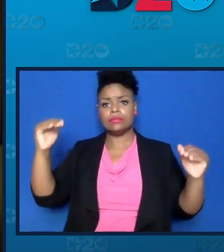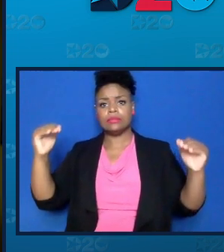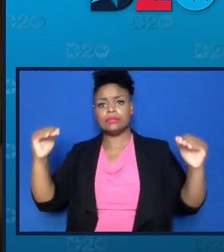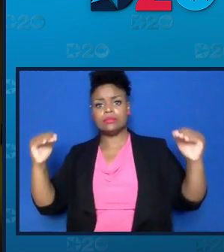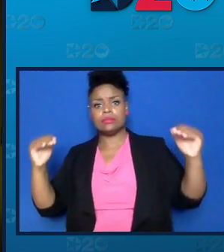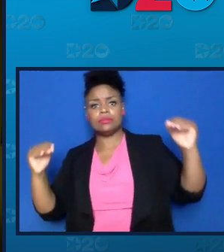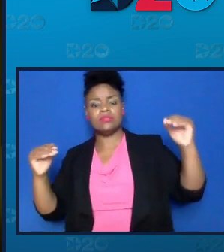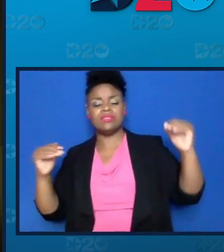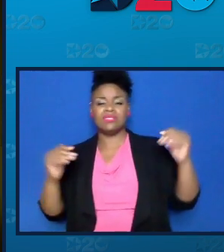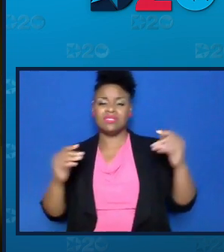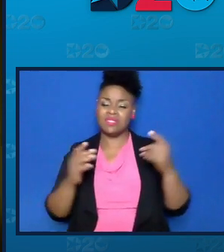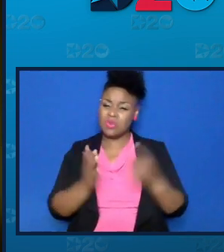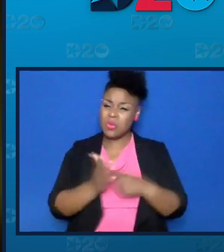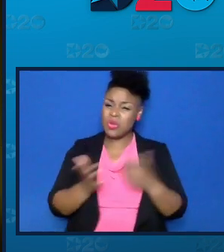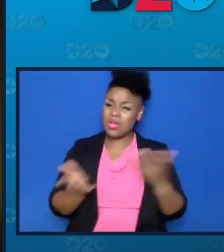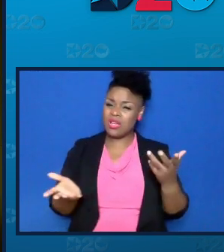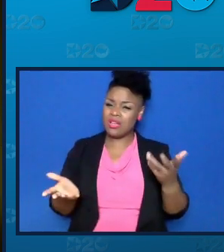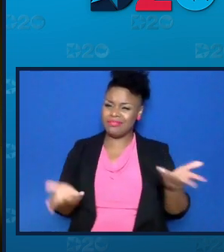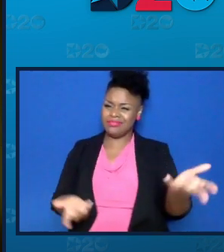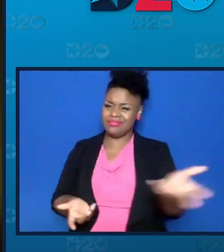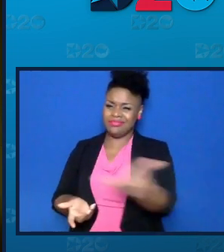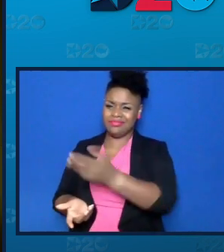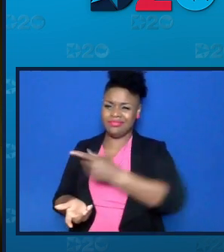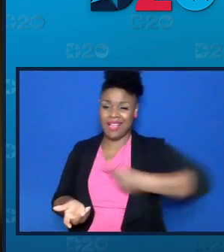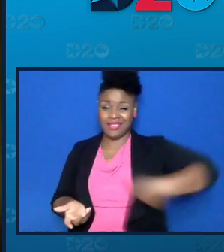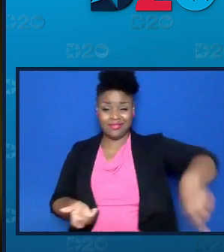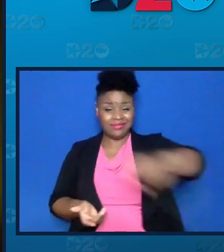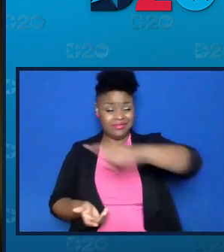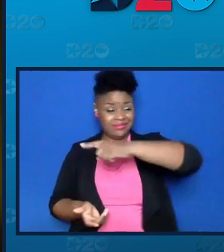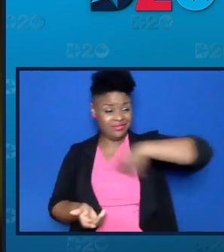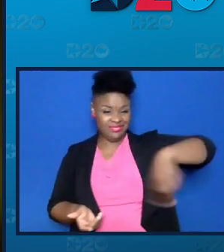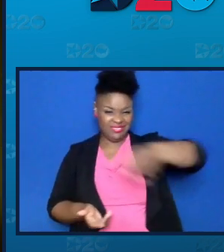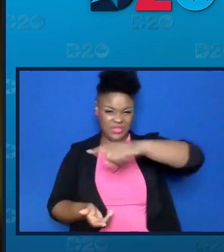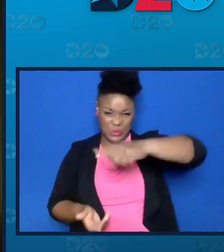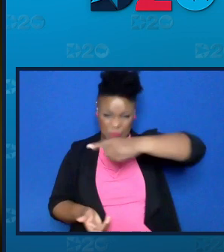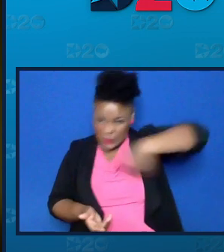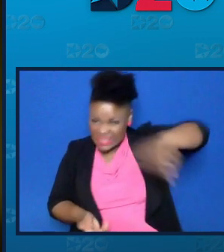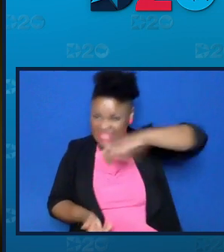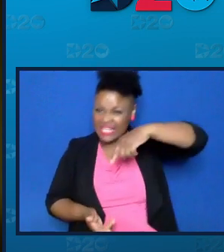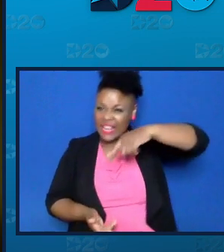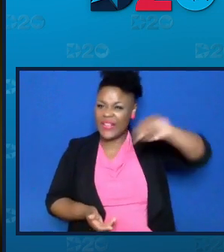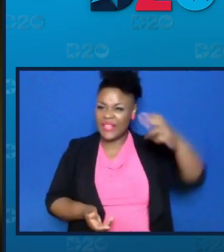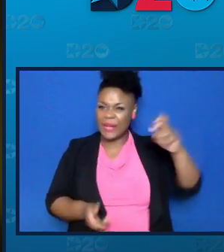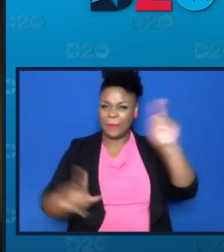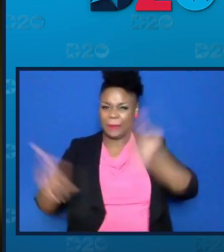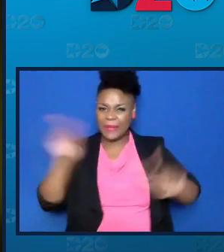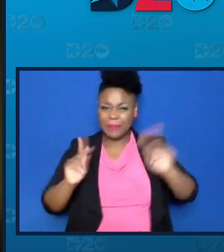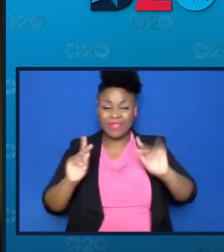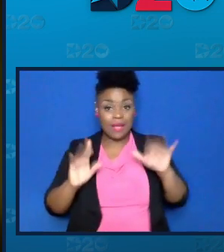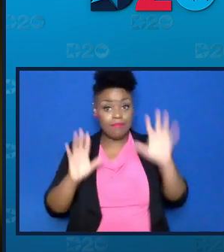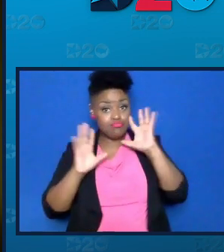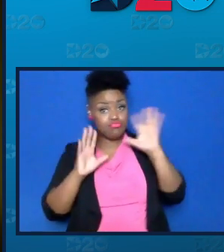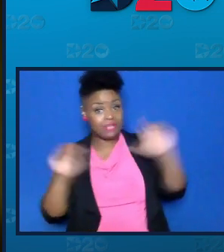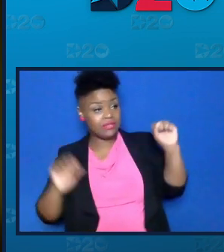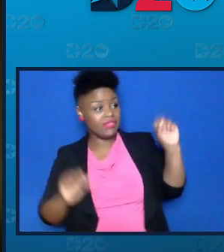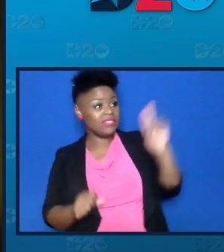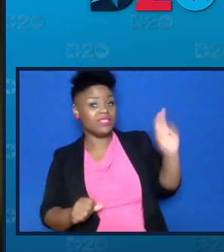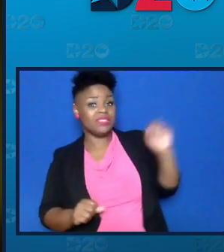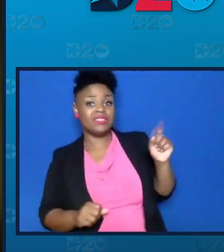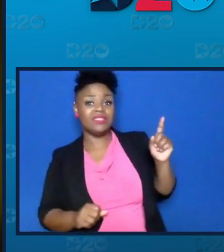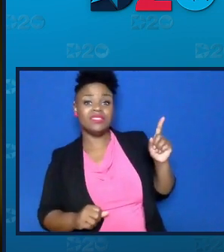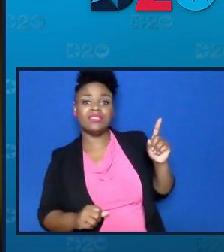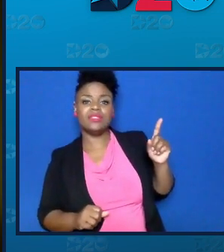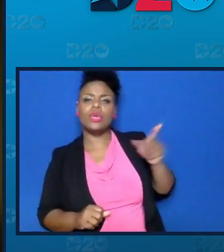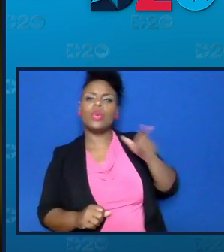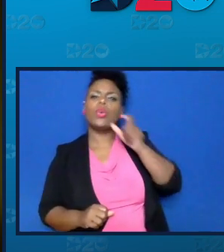It requires we the people. And it requires a president of the United States with empathy, grace,